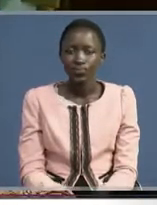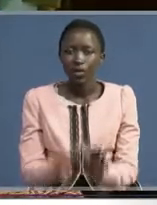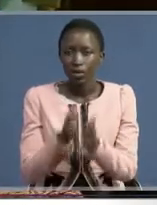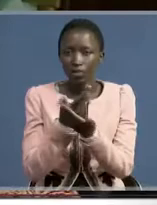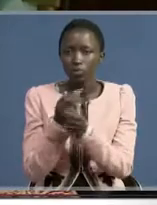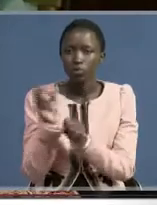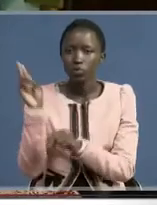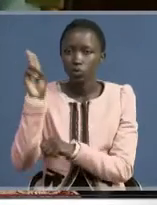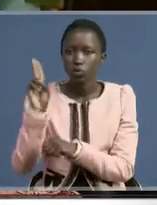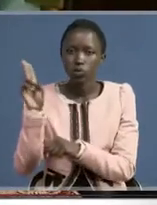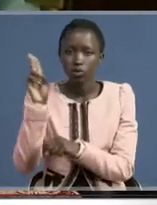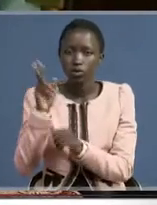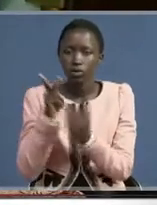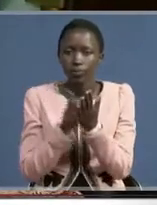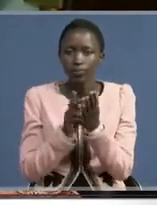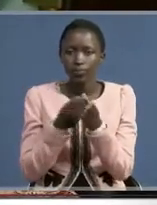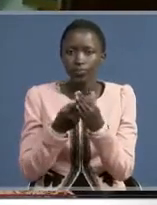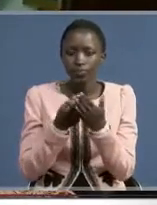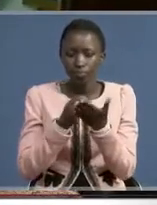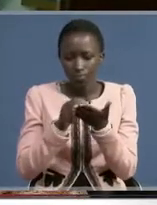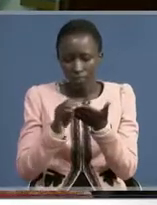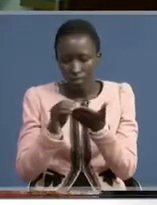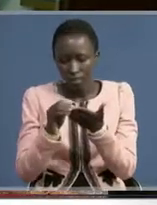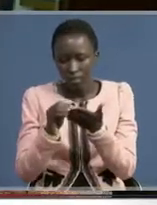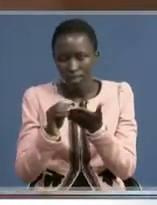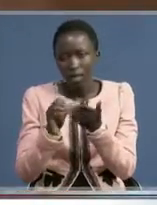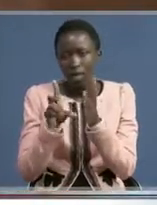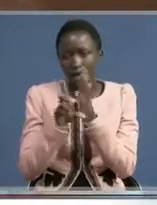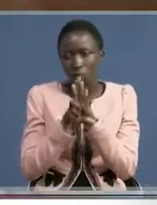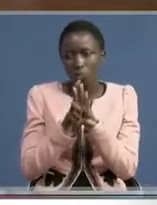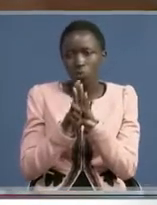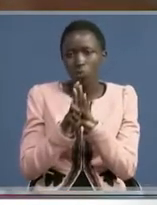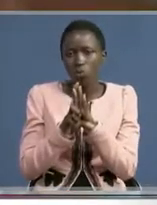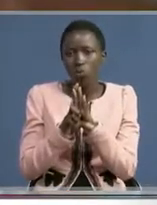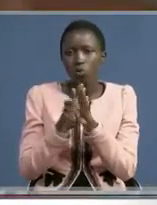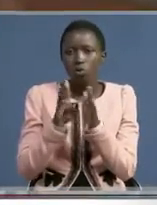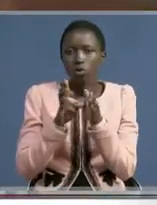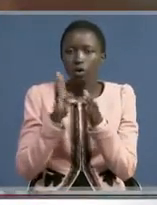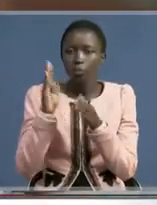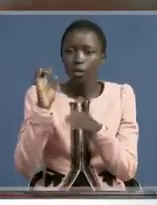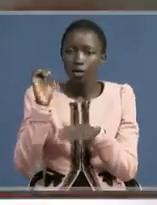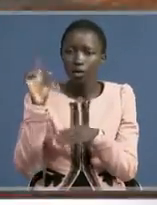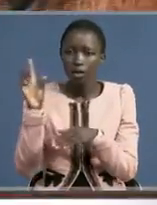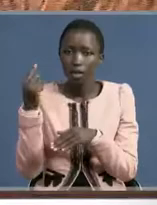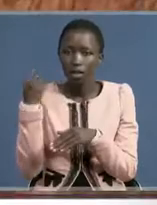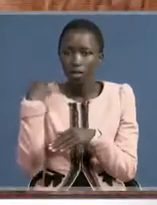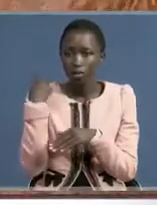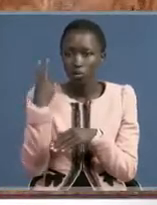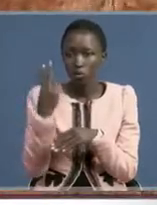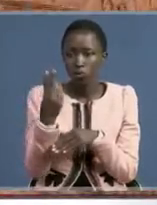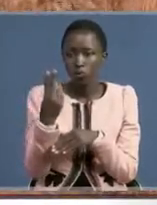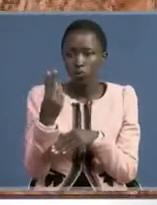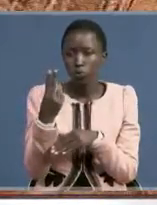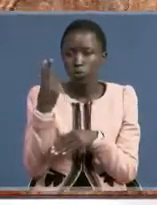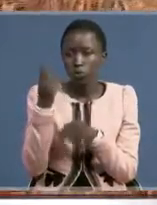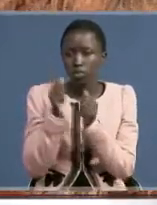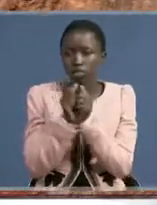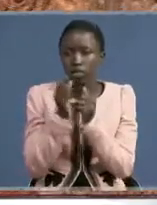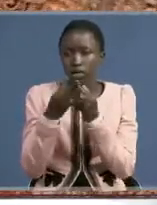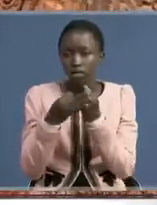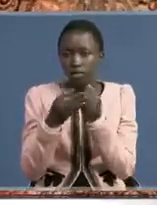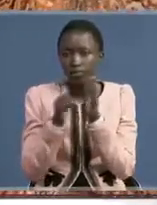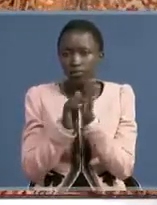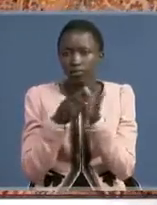President Uhuru Kenyatta put ink to paper as he signed into law the Supplementary Appropriation Bill No. 2 of 2018,